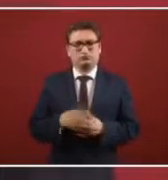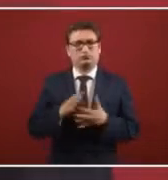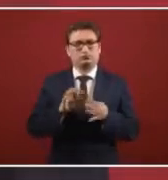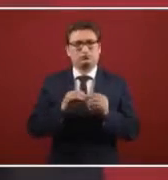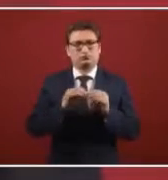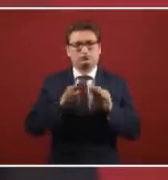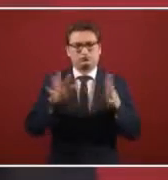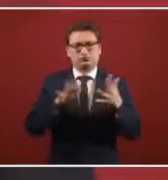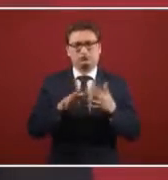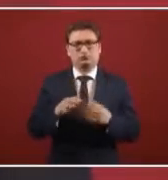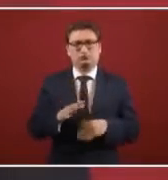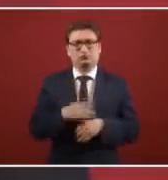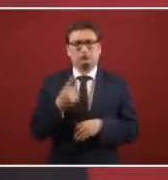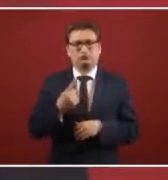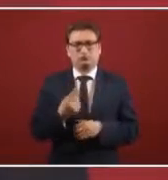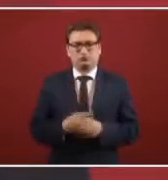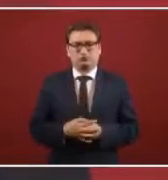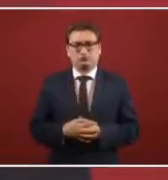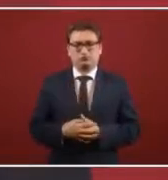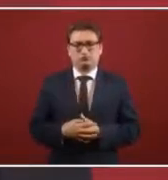To clarify this.